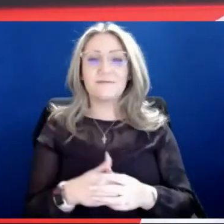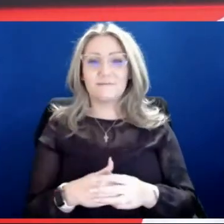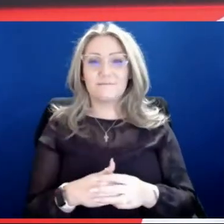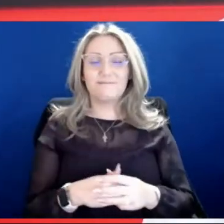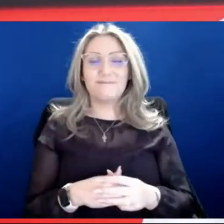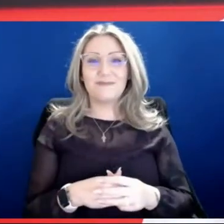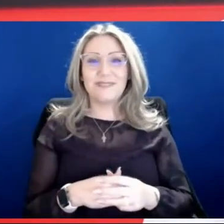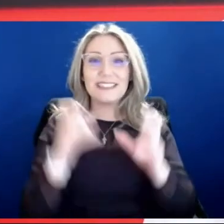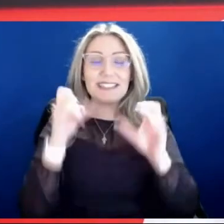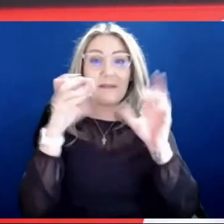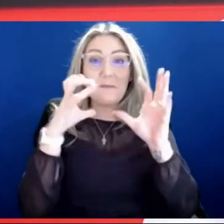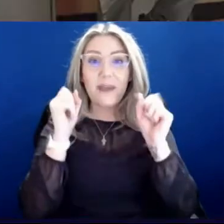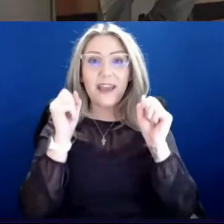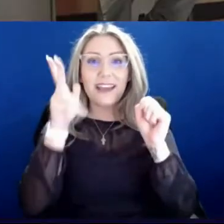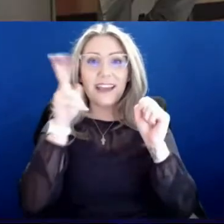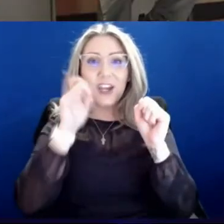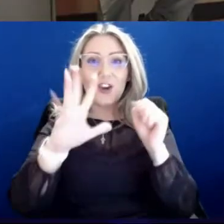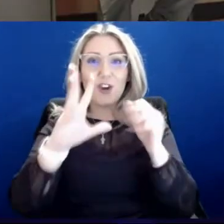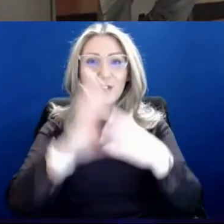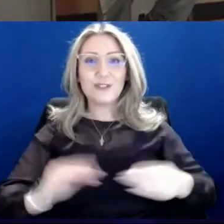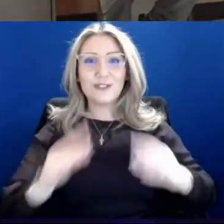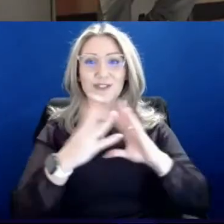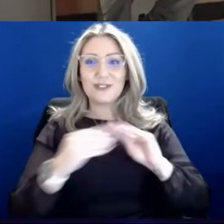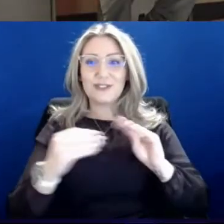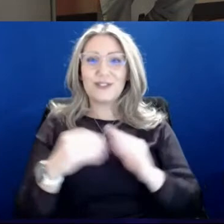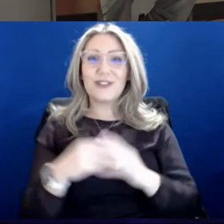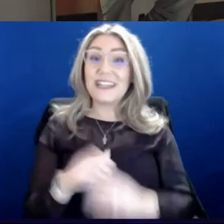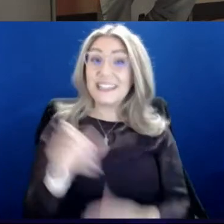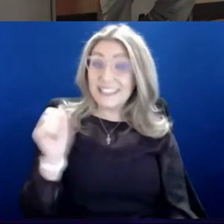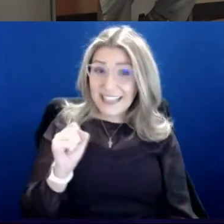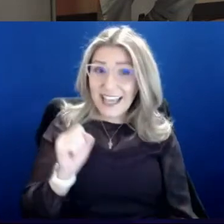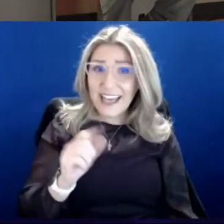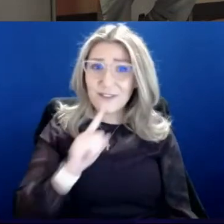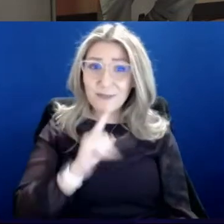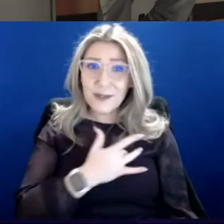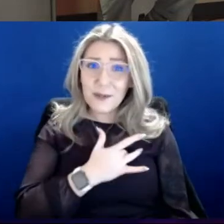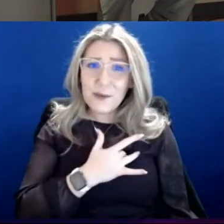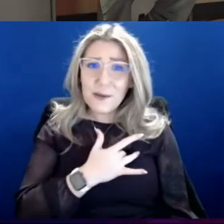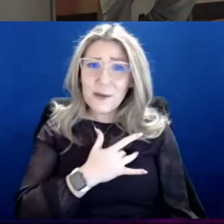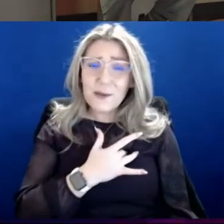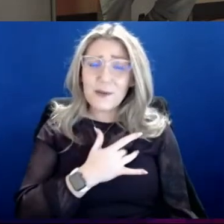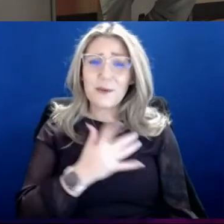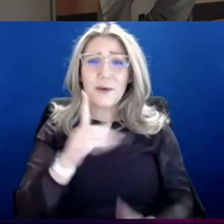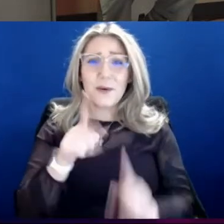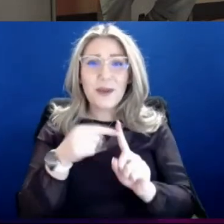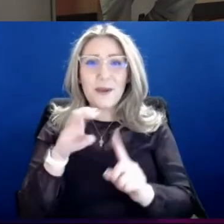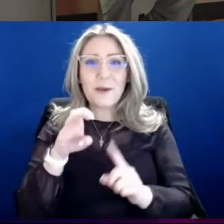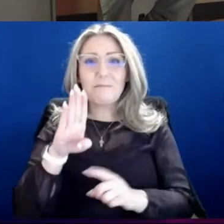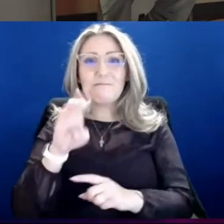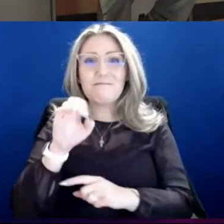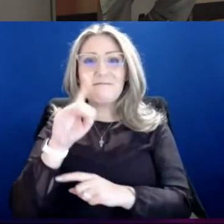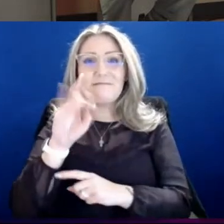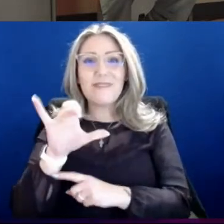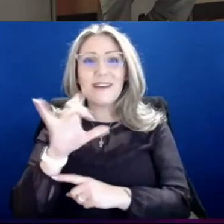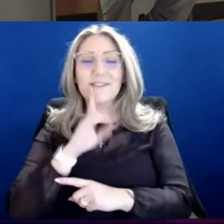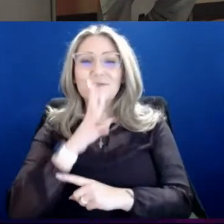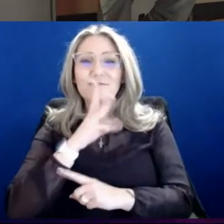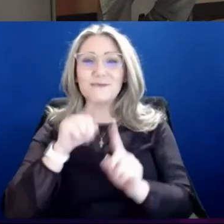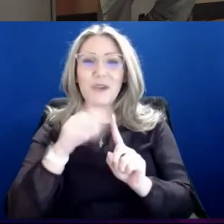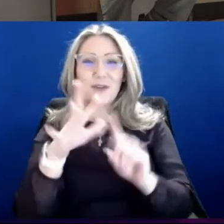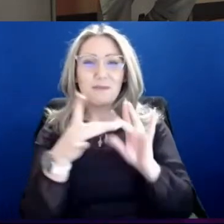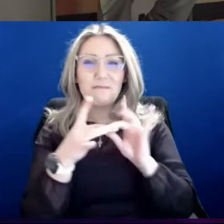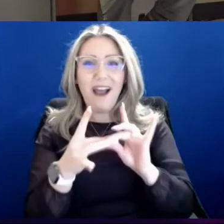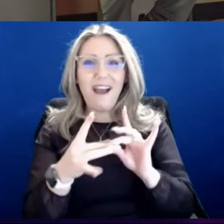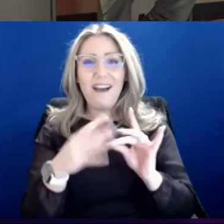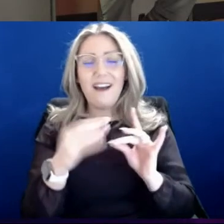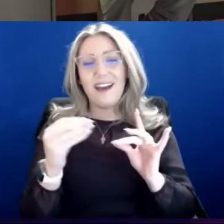hear her side of the story. Yeah. I can tell it really moved you when Becky talked about her bond with you, and that must